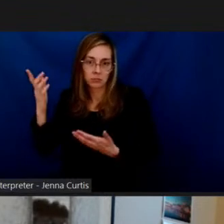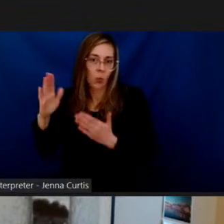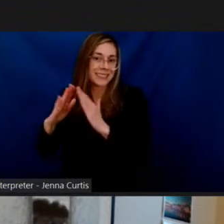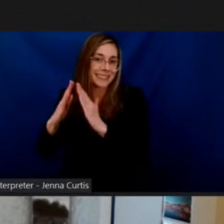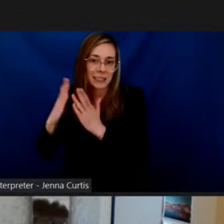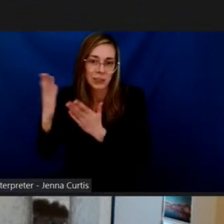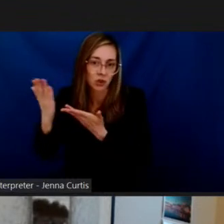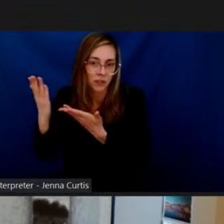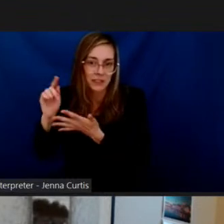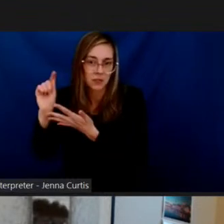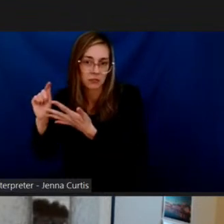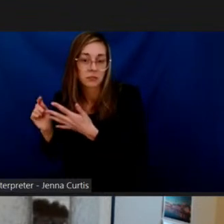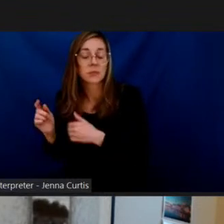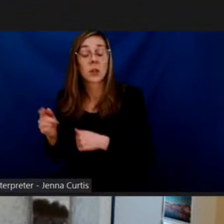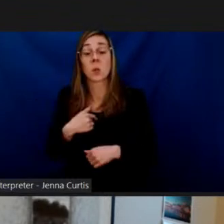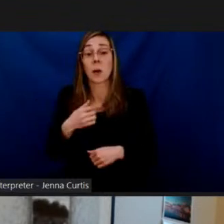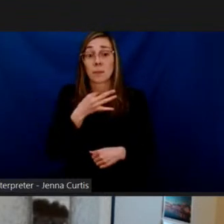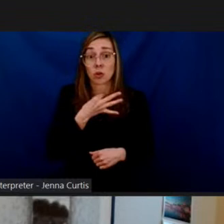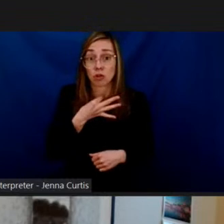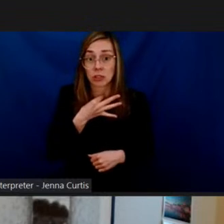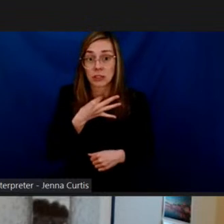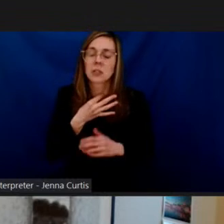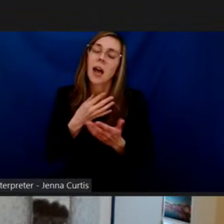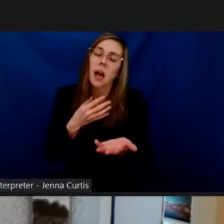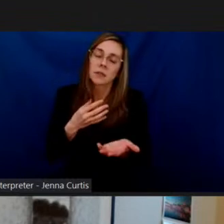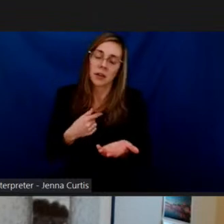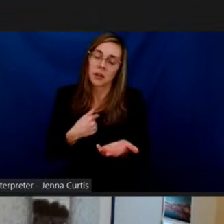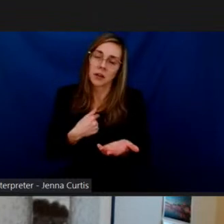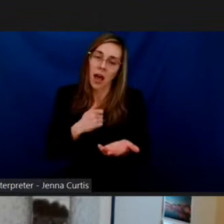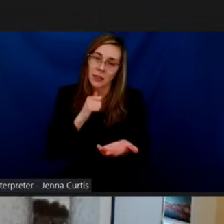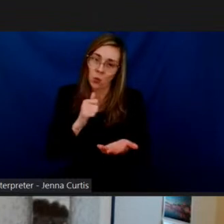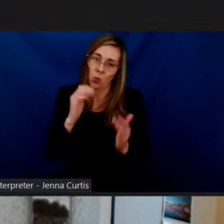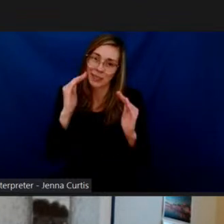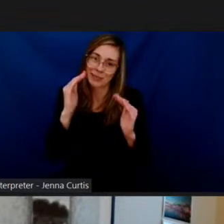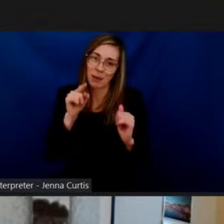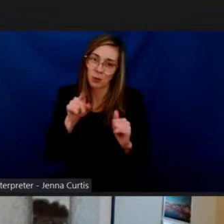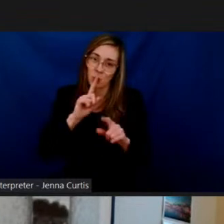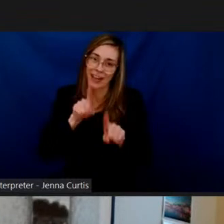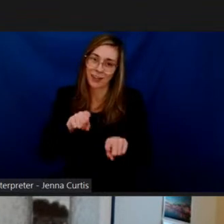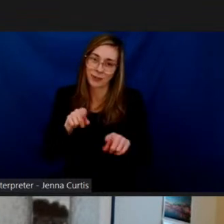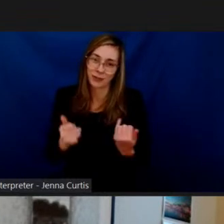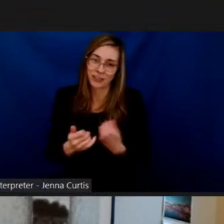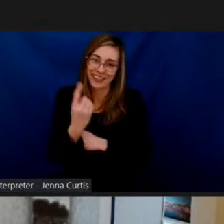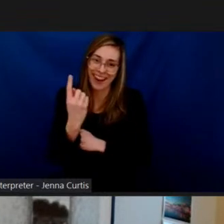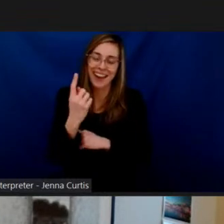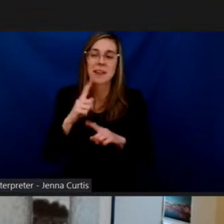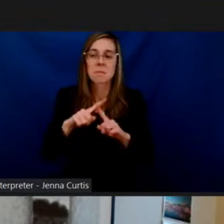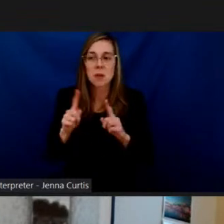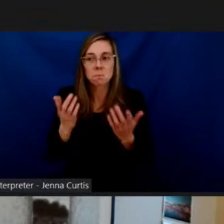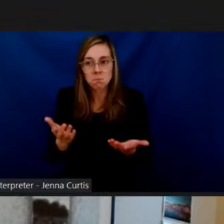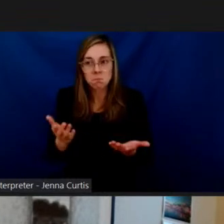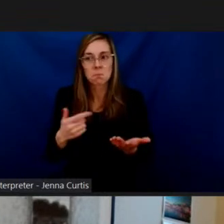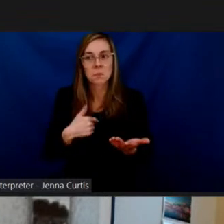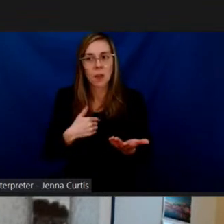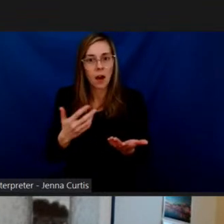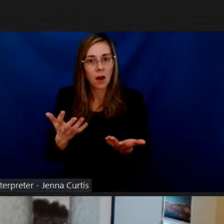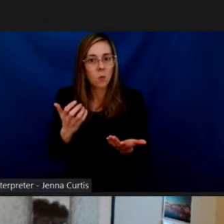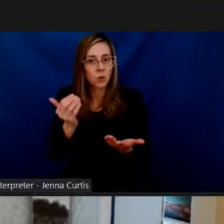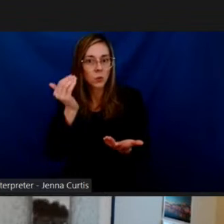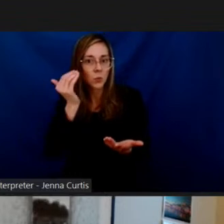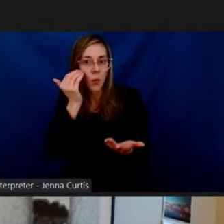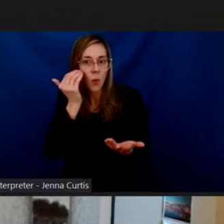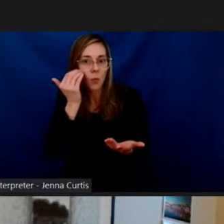So what I would like to know, and I don't expect an actual answer today, but I'd like to be able to